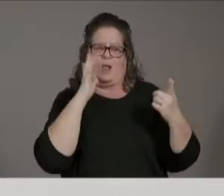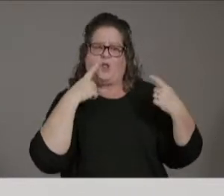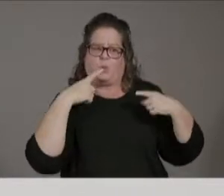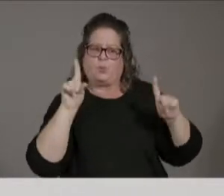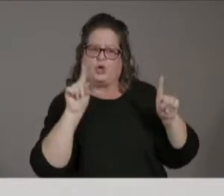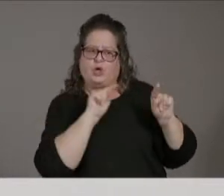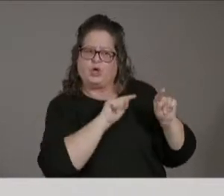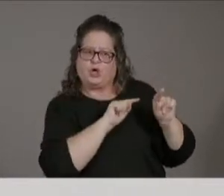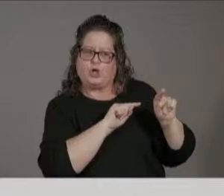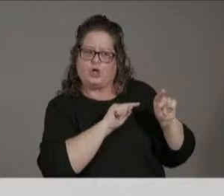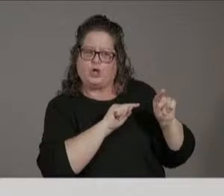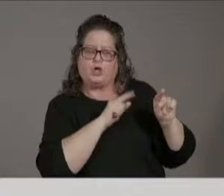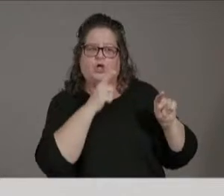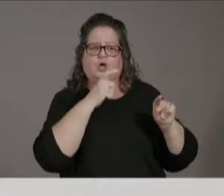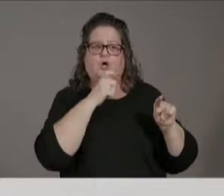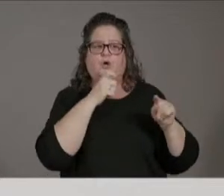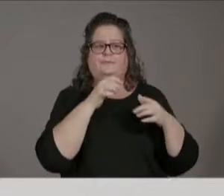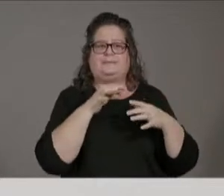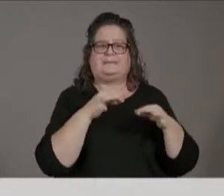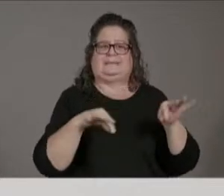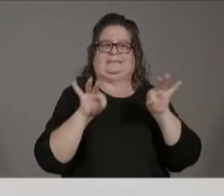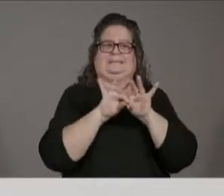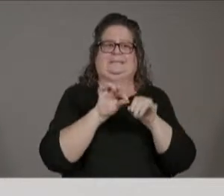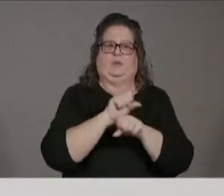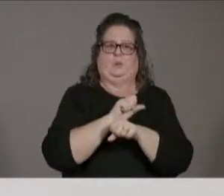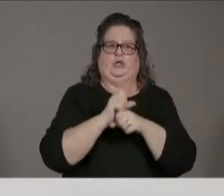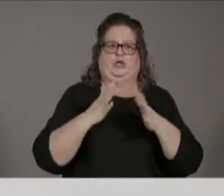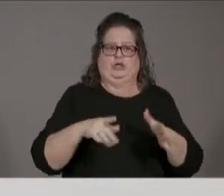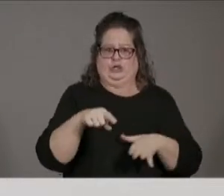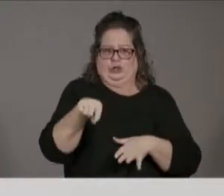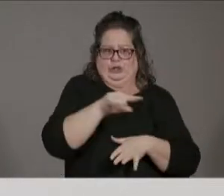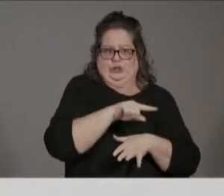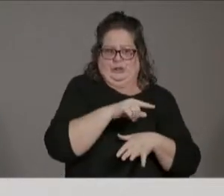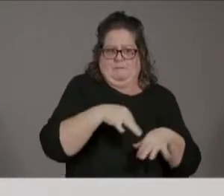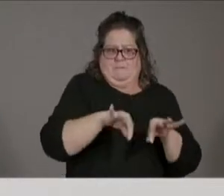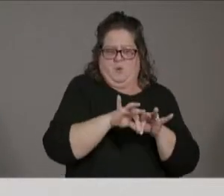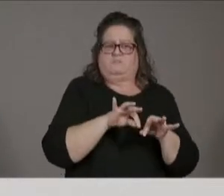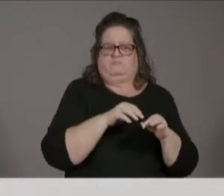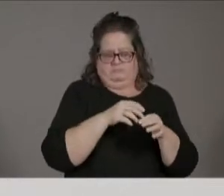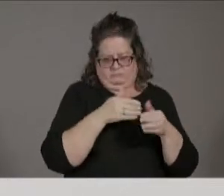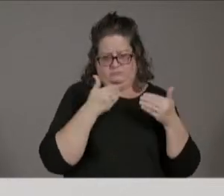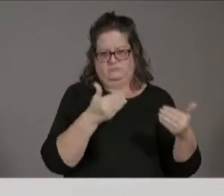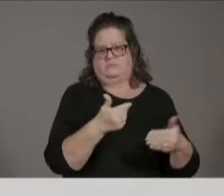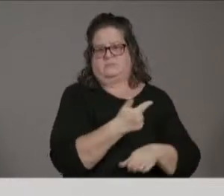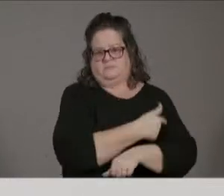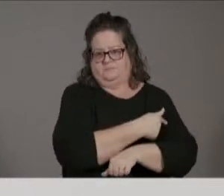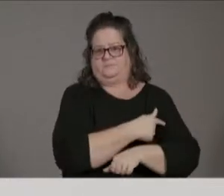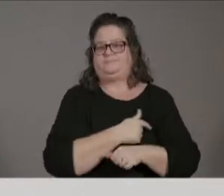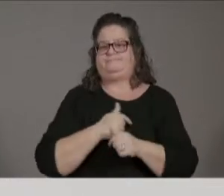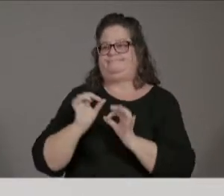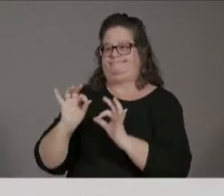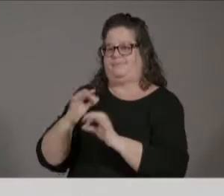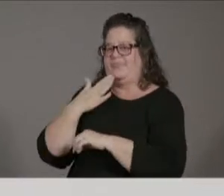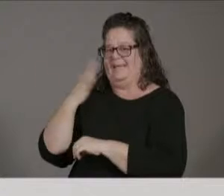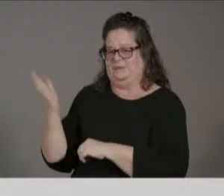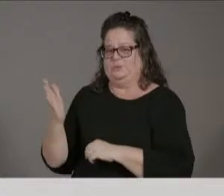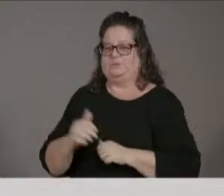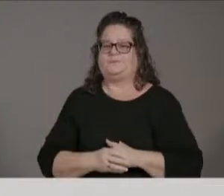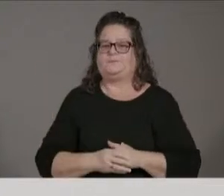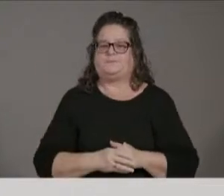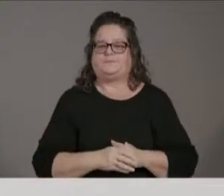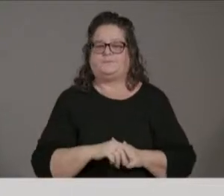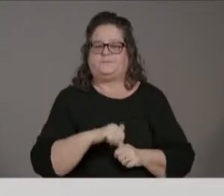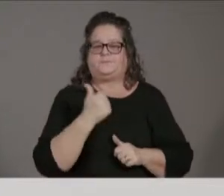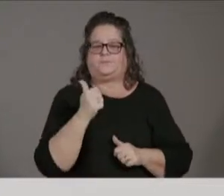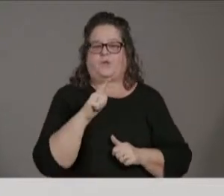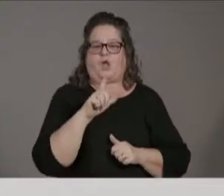vaccinated. I think that's all for me today. Thank you. Thanks, Peter. Okay. Lorraine.